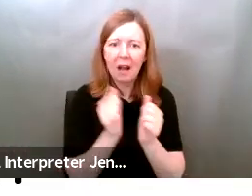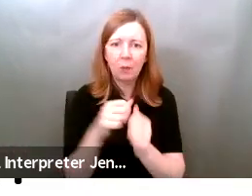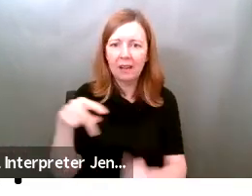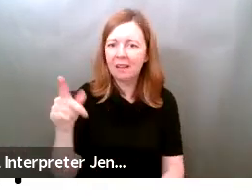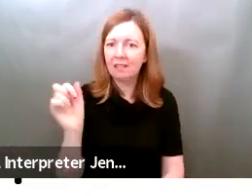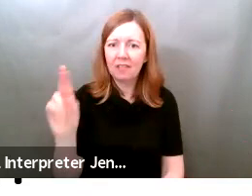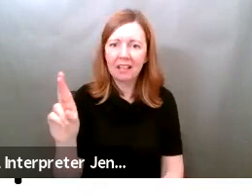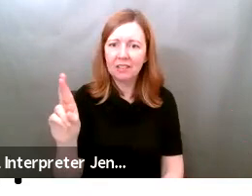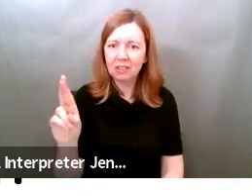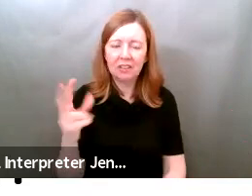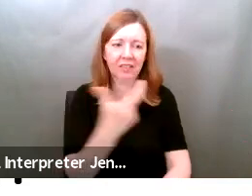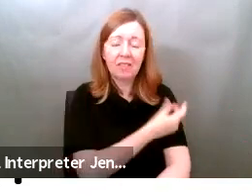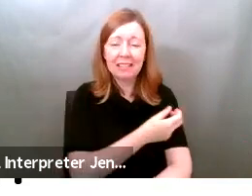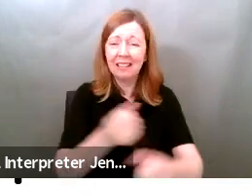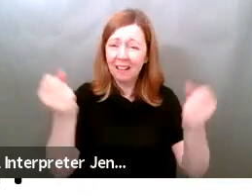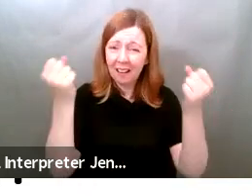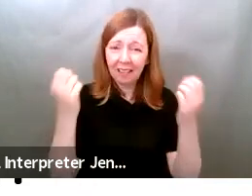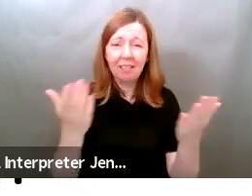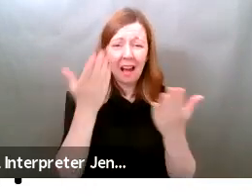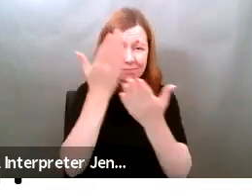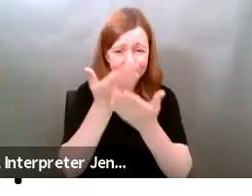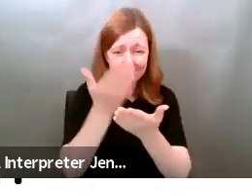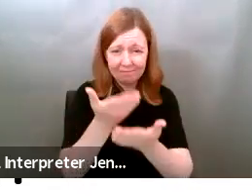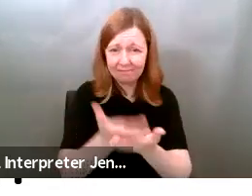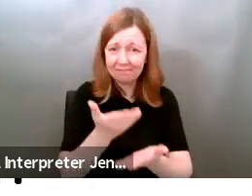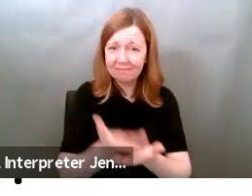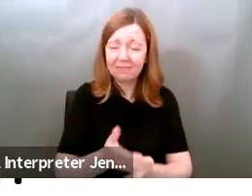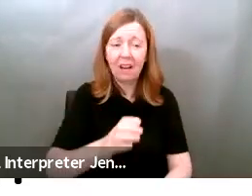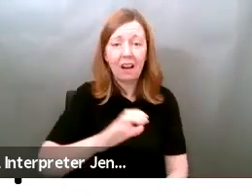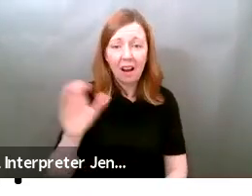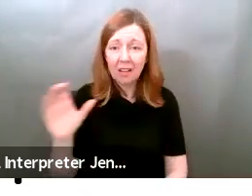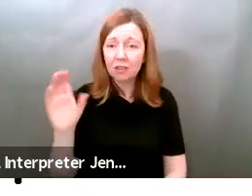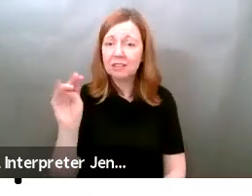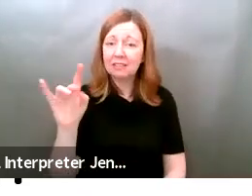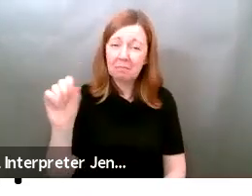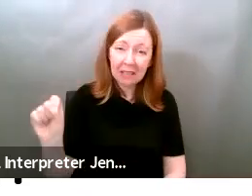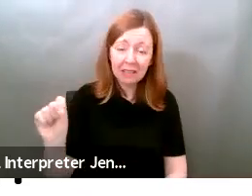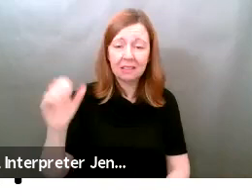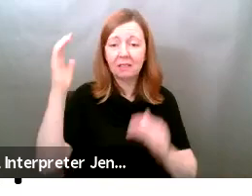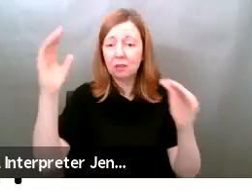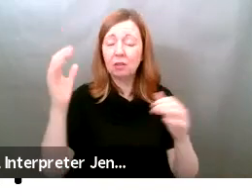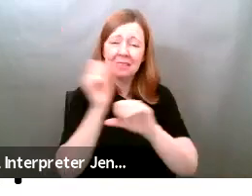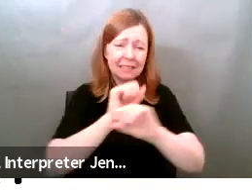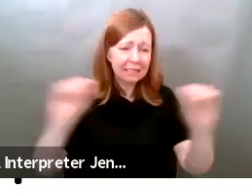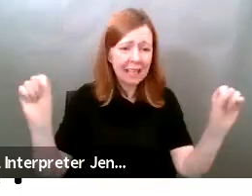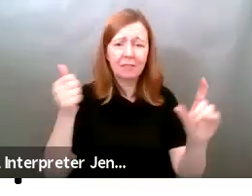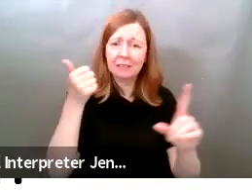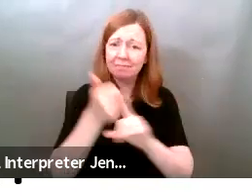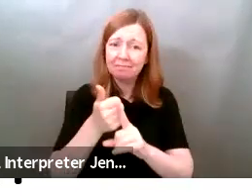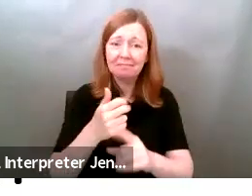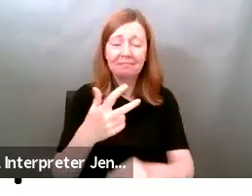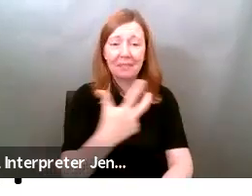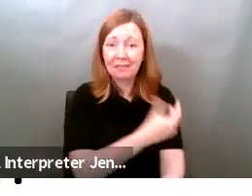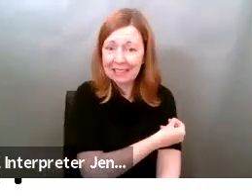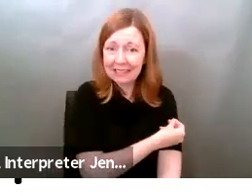We have lots of data on, as I said, hundreds of millions of adults who've safely gotten this vaccine, and we've observed